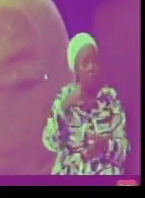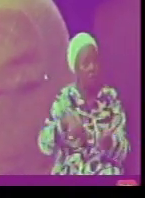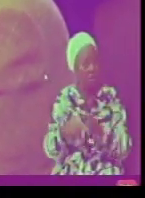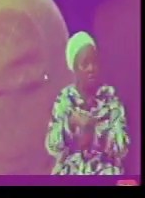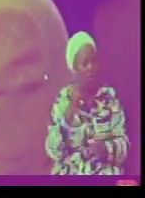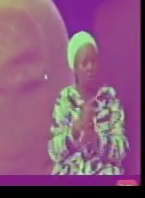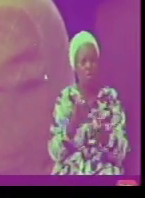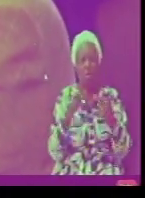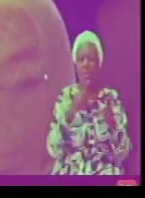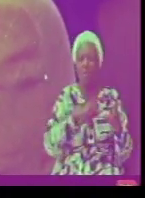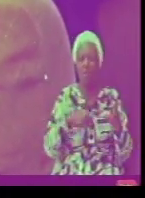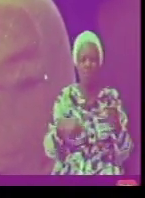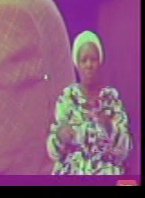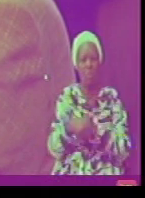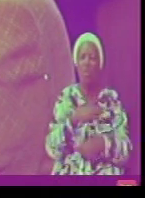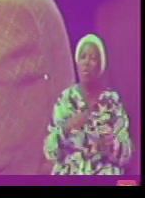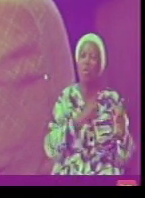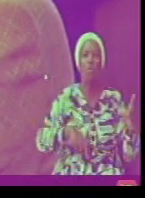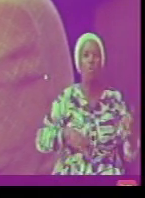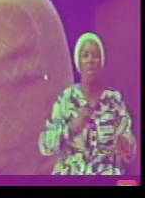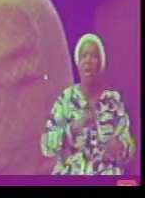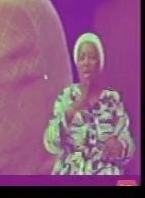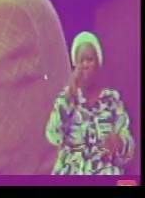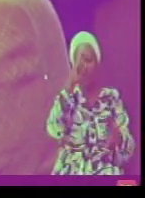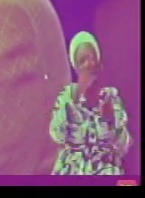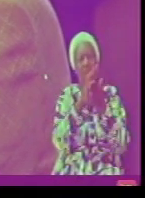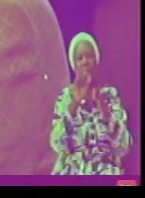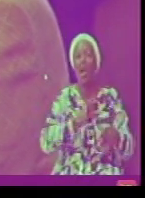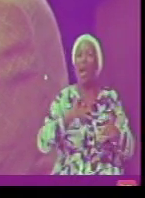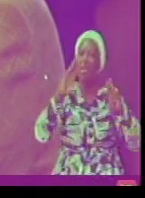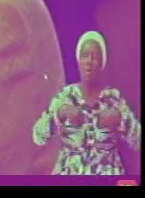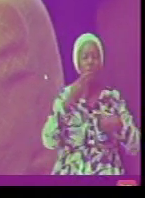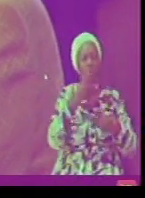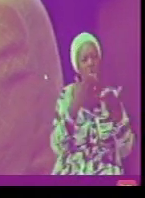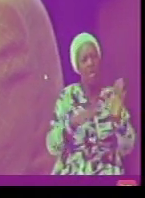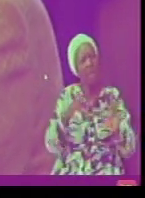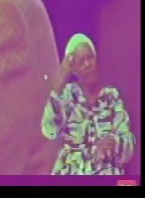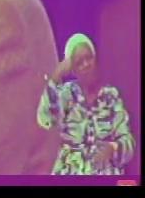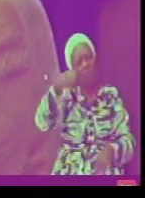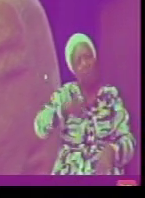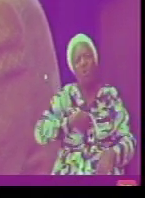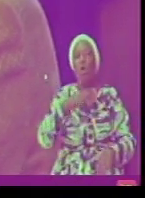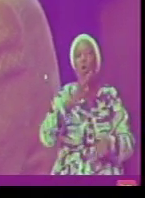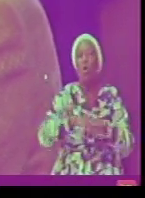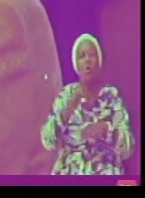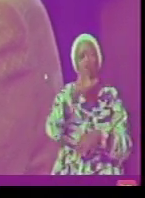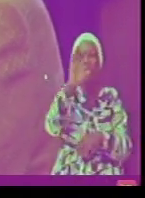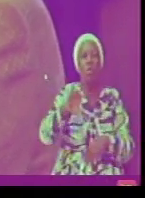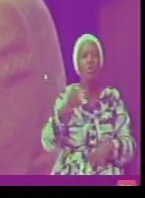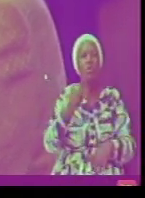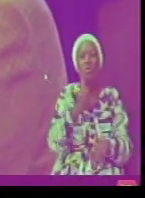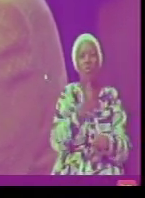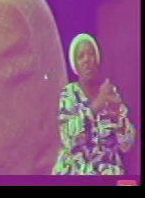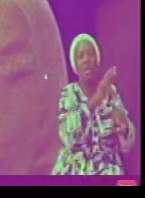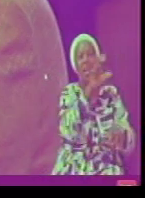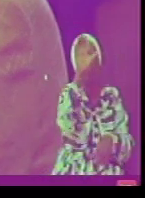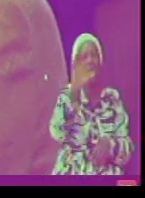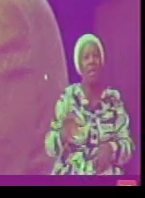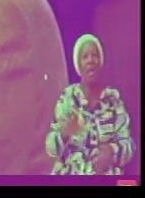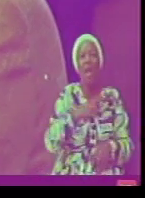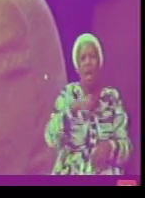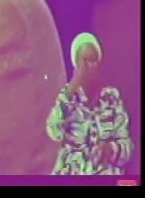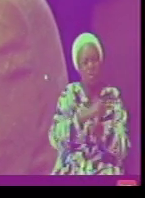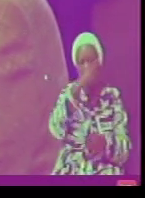Lord and say, Lord, I believe, I accept, you died for me on the cross